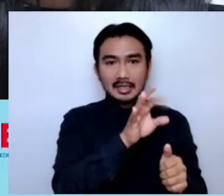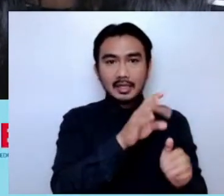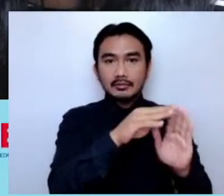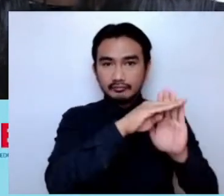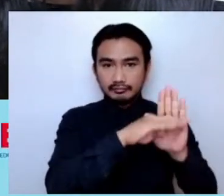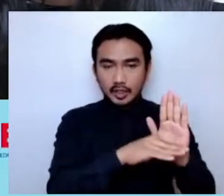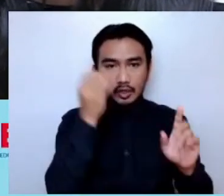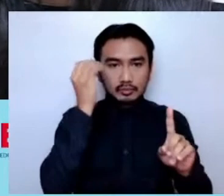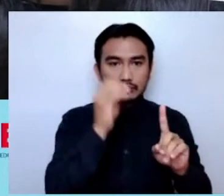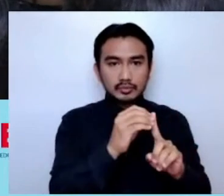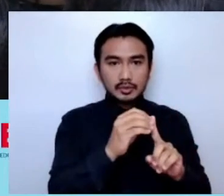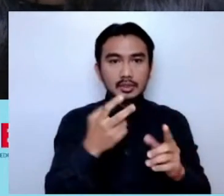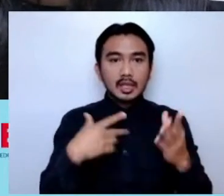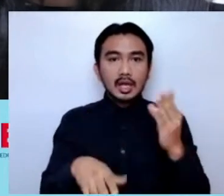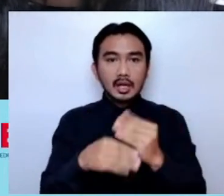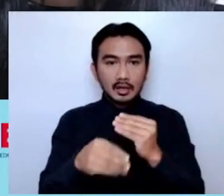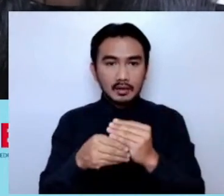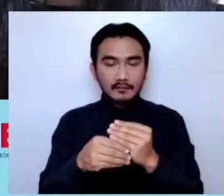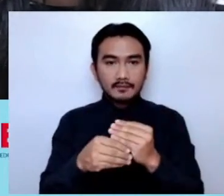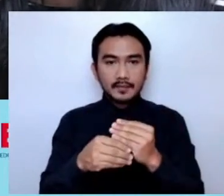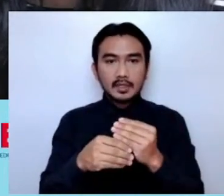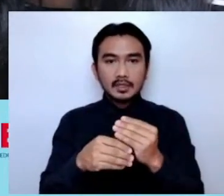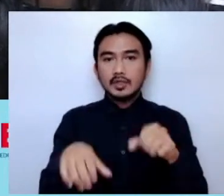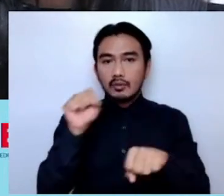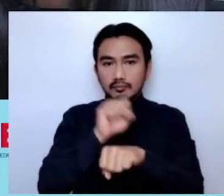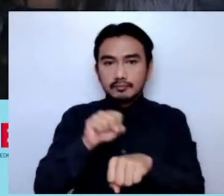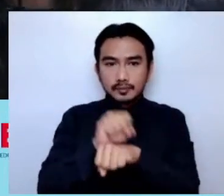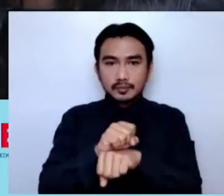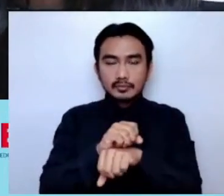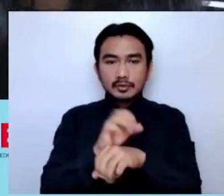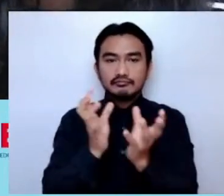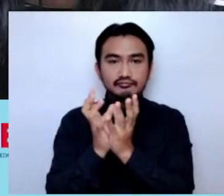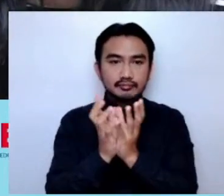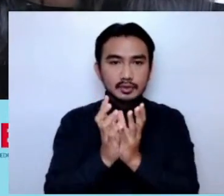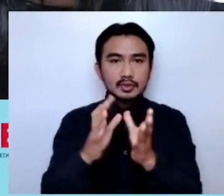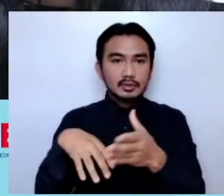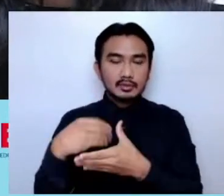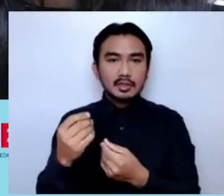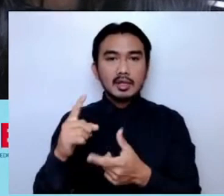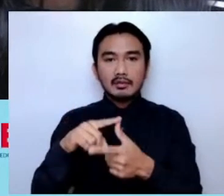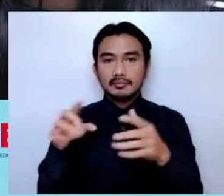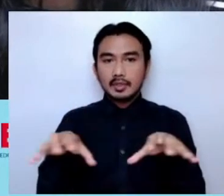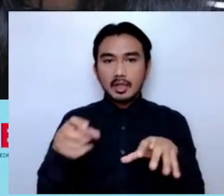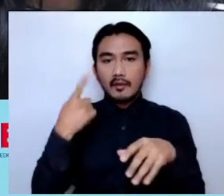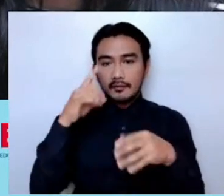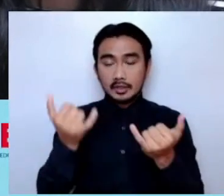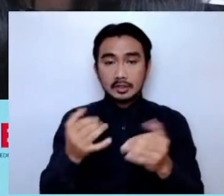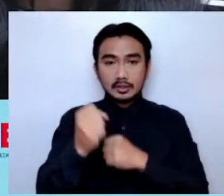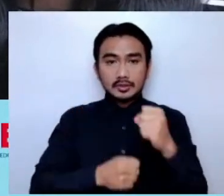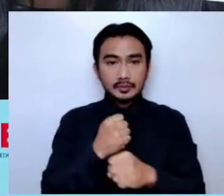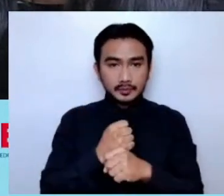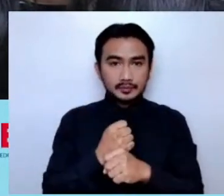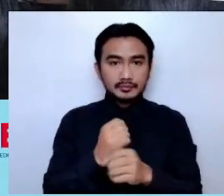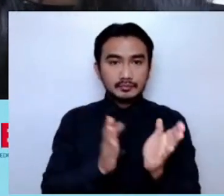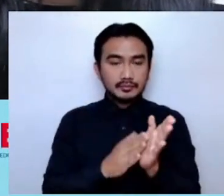objective 19, that our full-time teacher broadcasters will use for this school year. And again, even though we